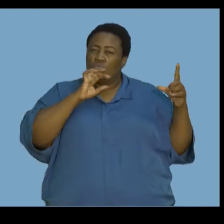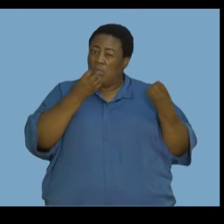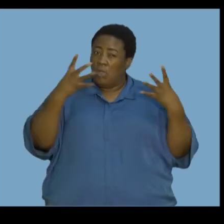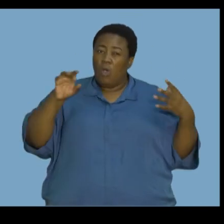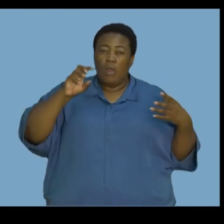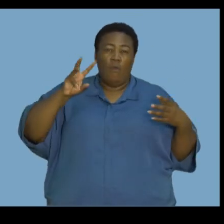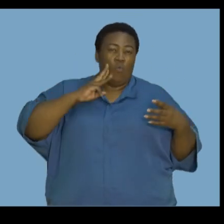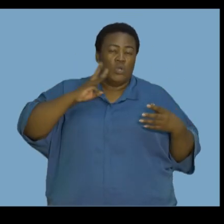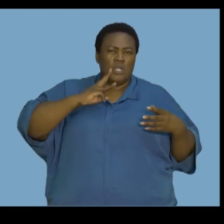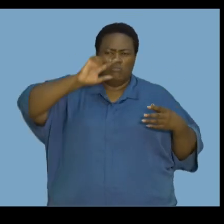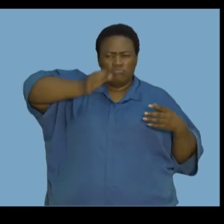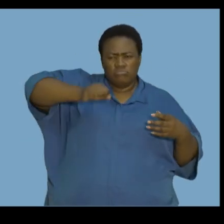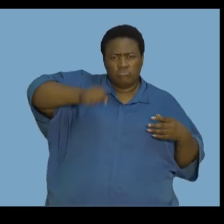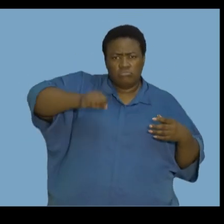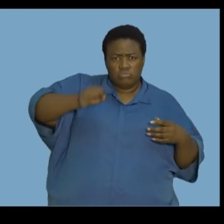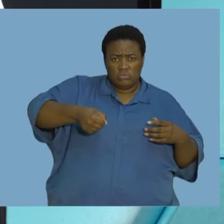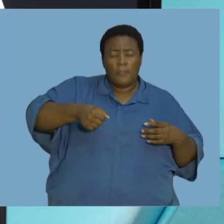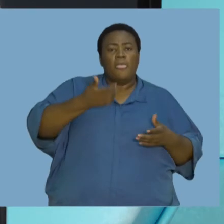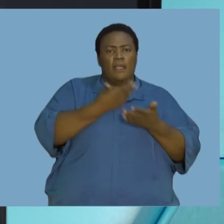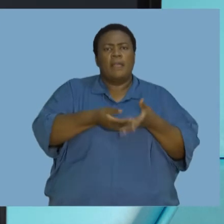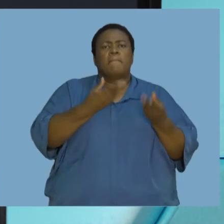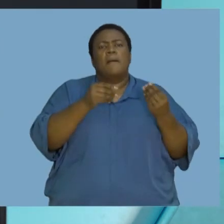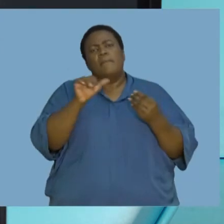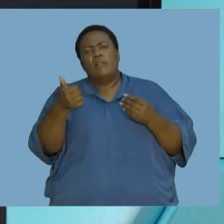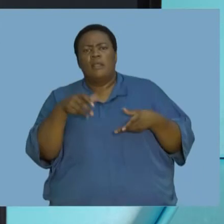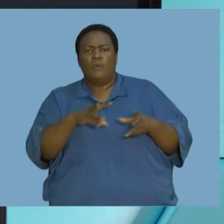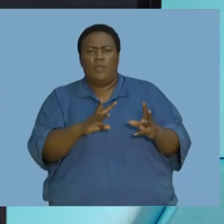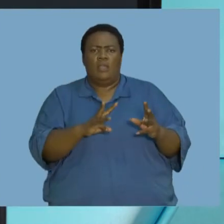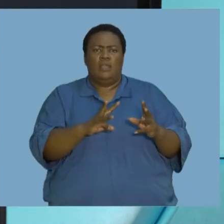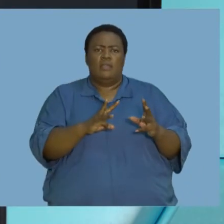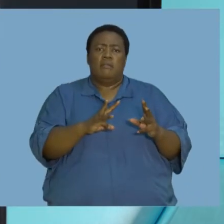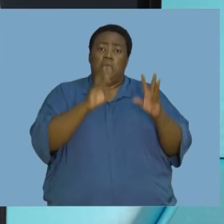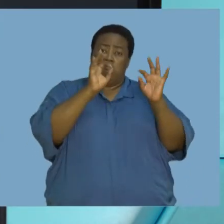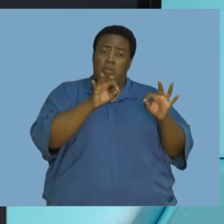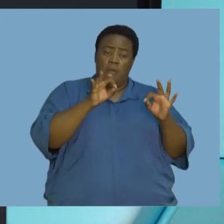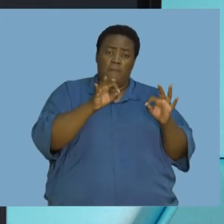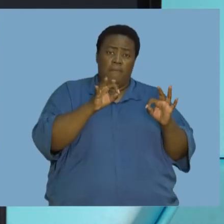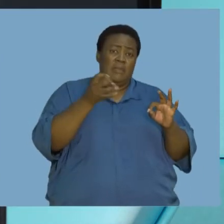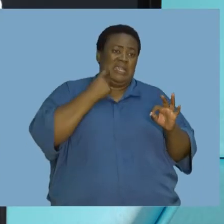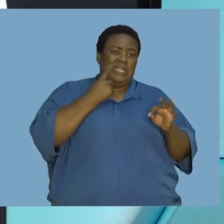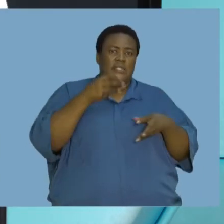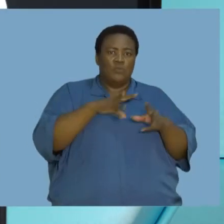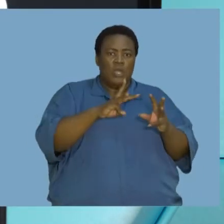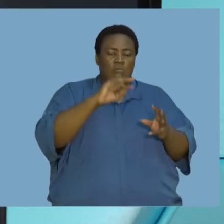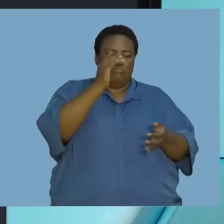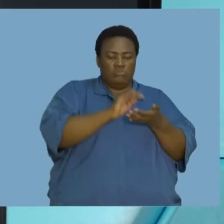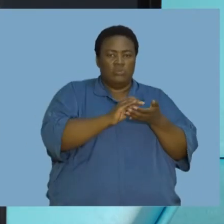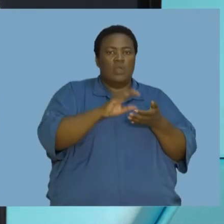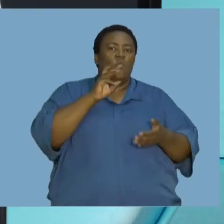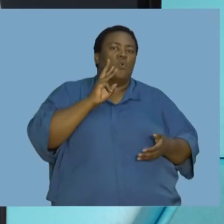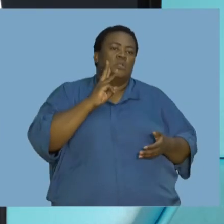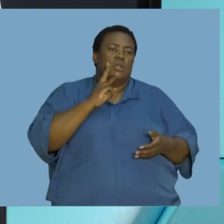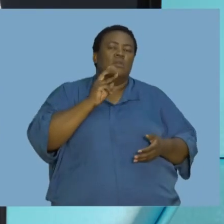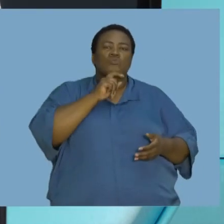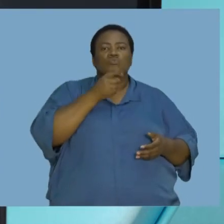they were using a lot of water to flush down their toilets, they probably would find a new mechanism, a more modern mechanism that reduces the amount